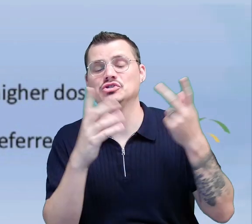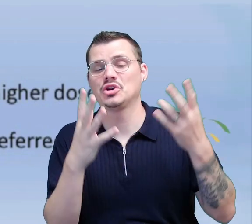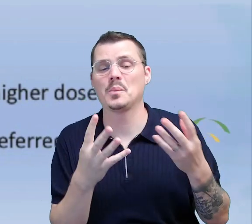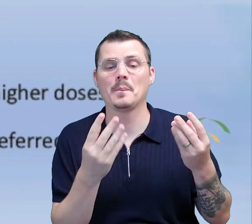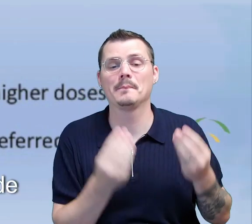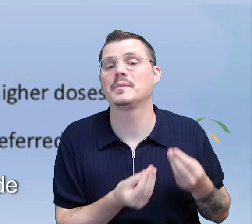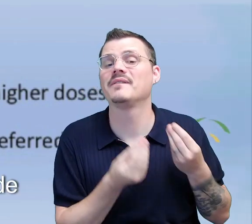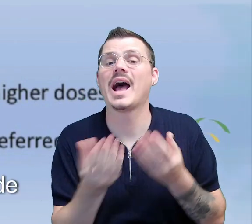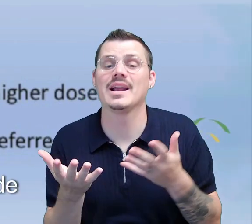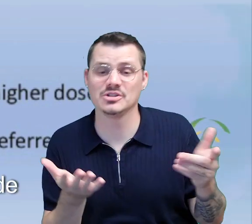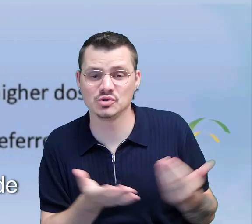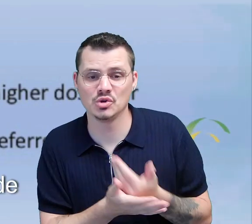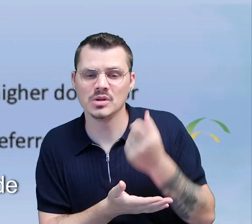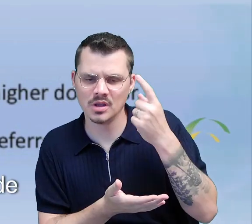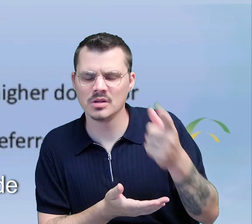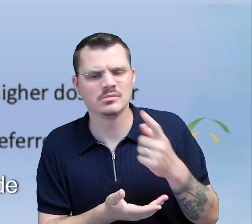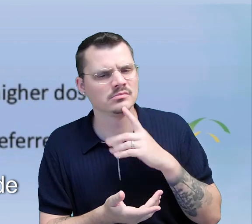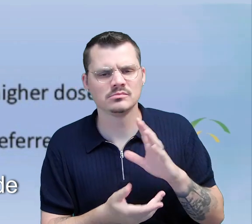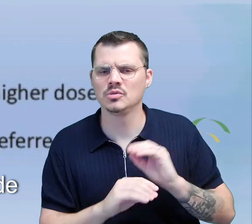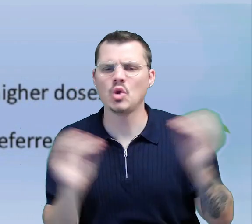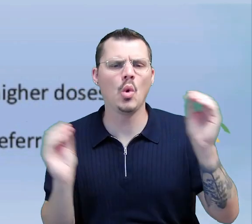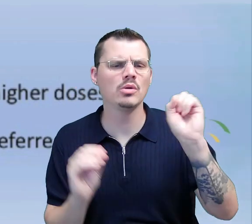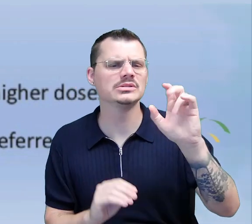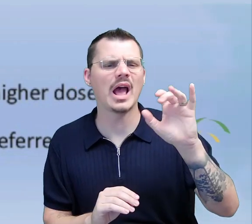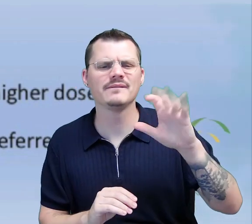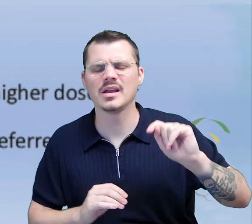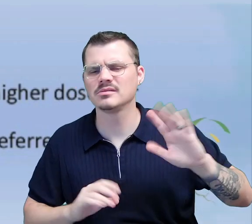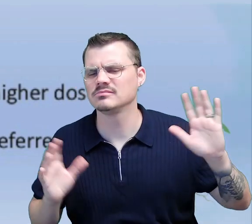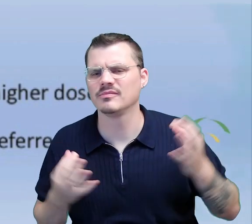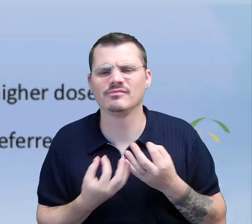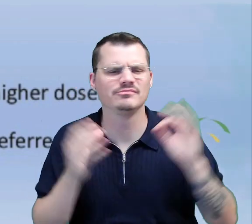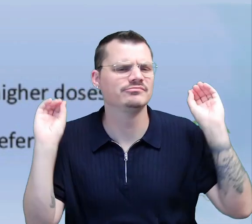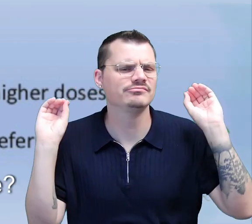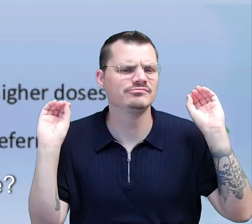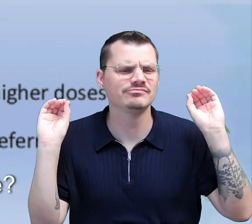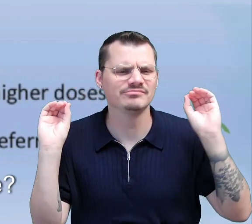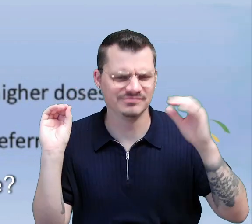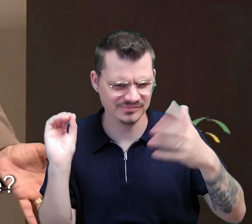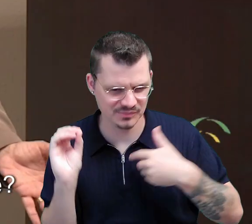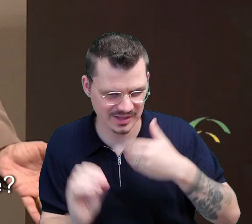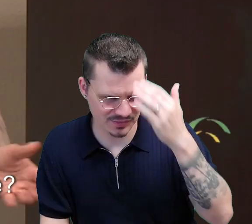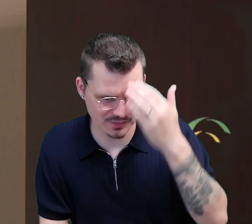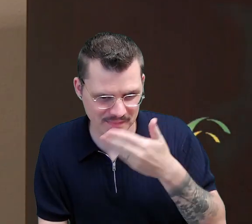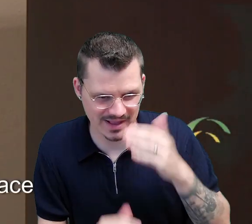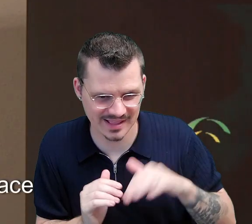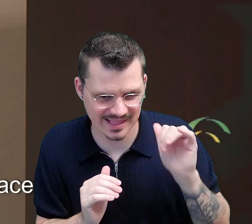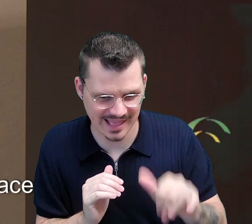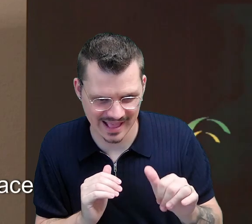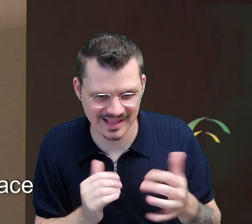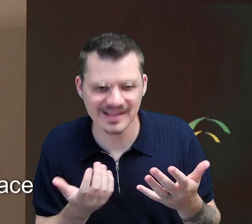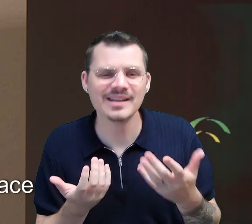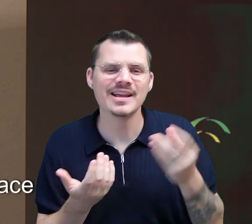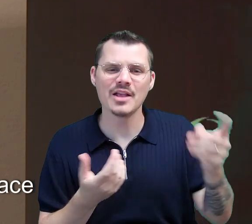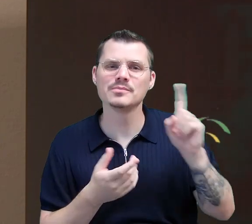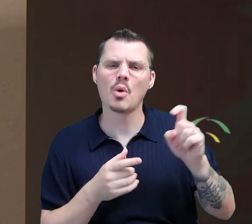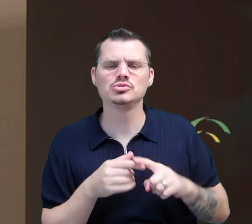provided, they were supposedly free of all side effects. We know better than that, don't we? And they were supposed to